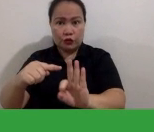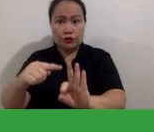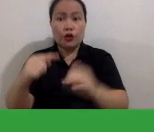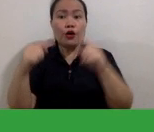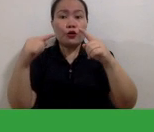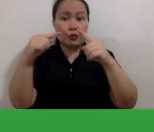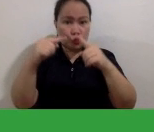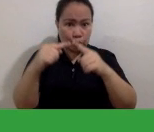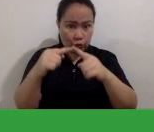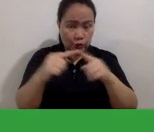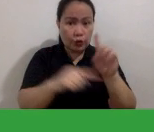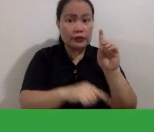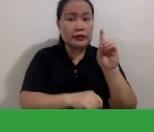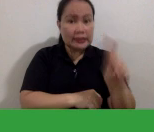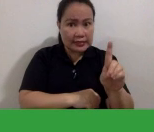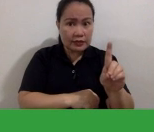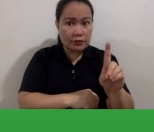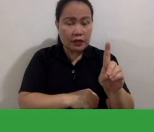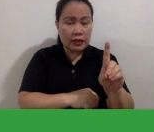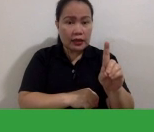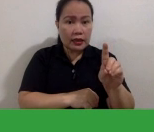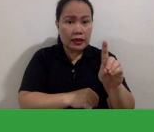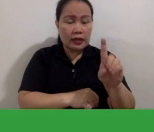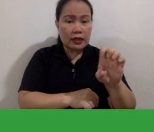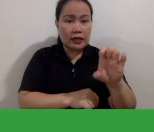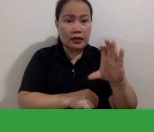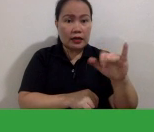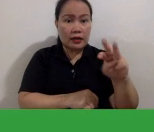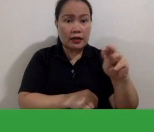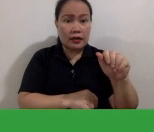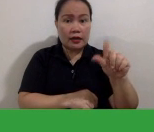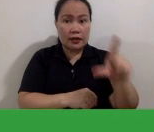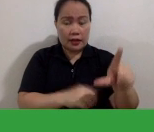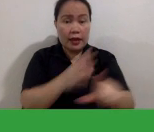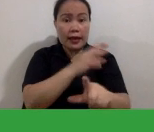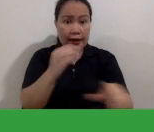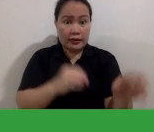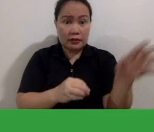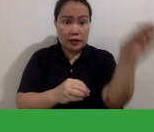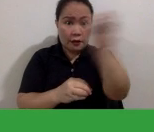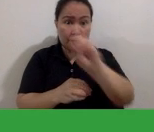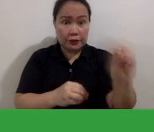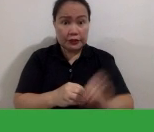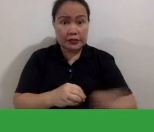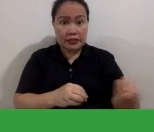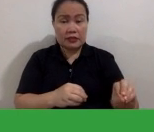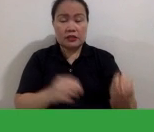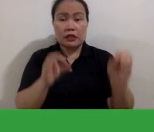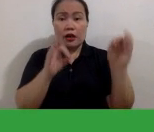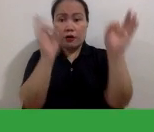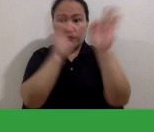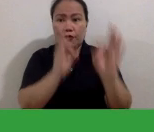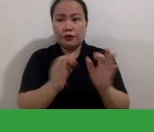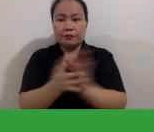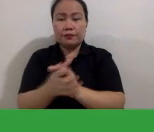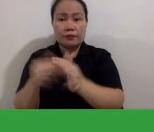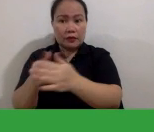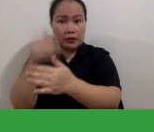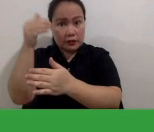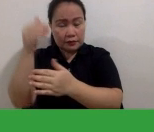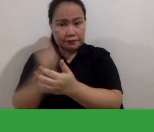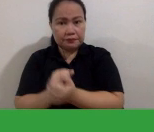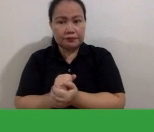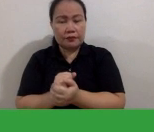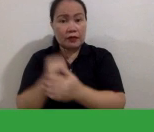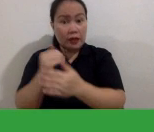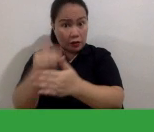into decimal form and percent form. And in our next video, so